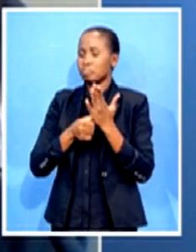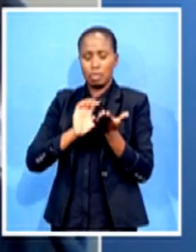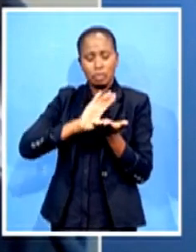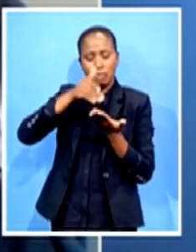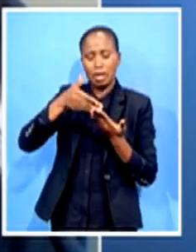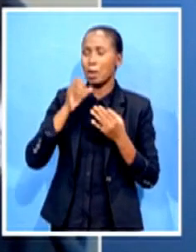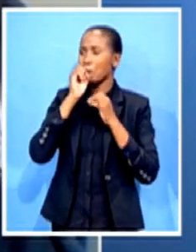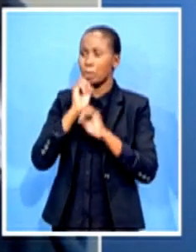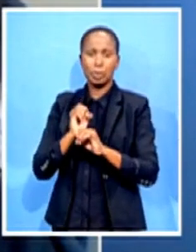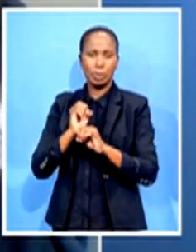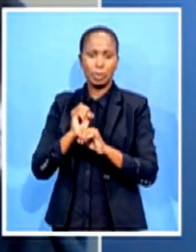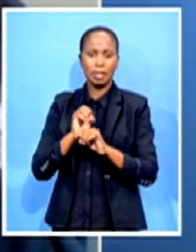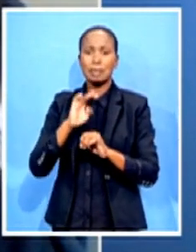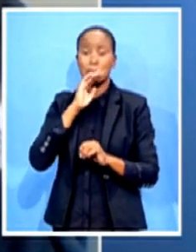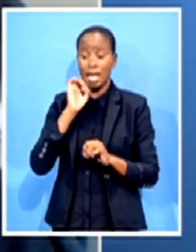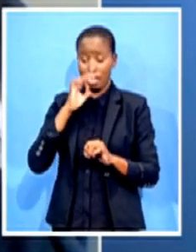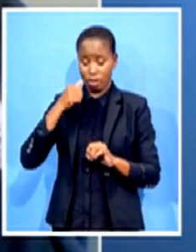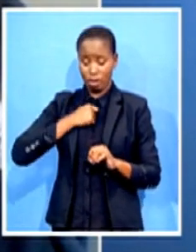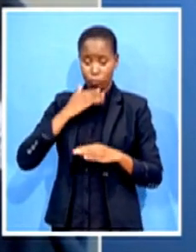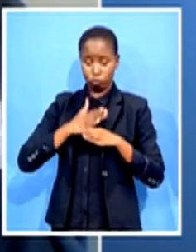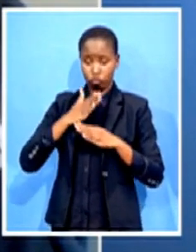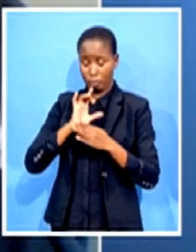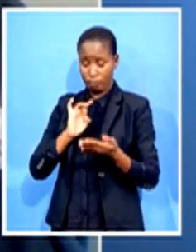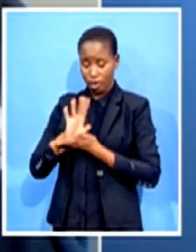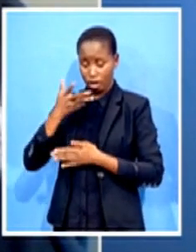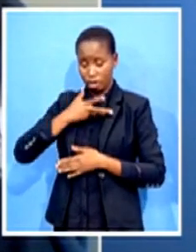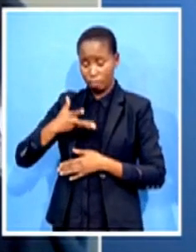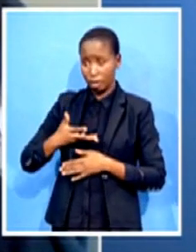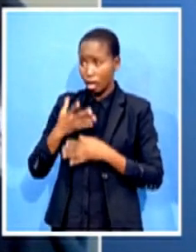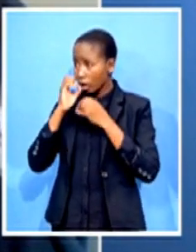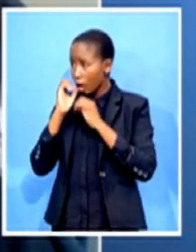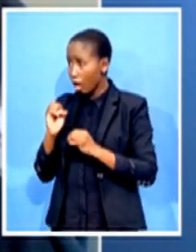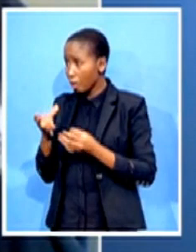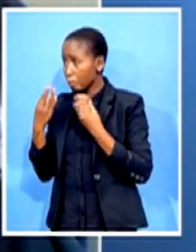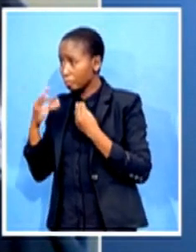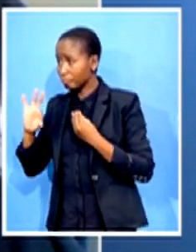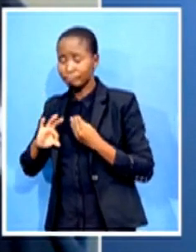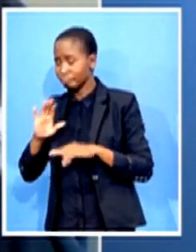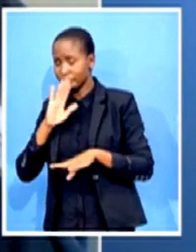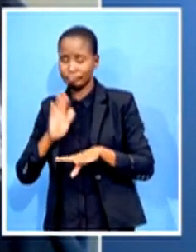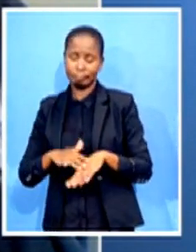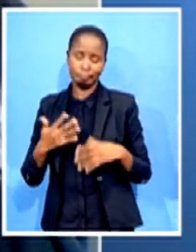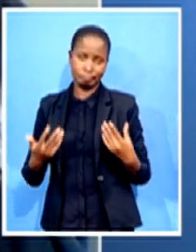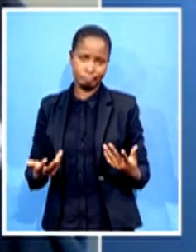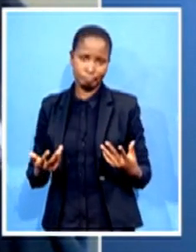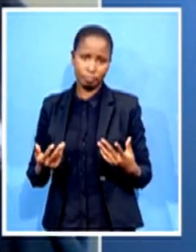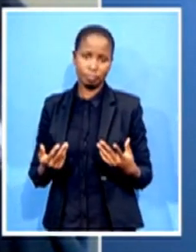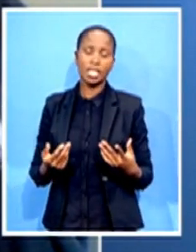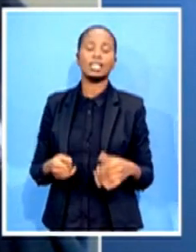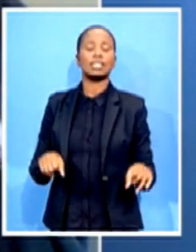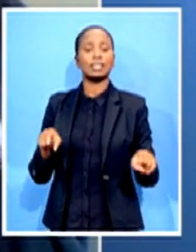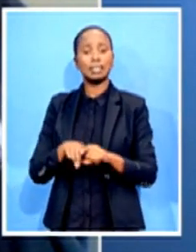kind of support for that particular domestic worker. And as much as we are seeing in the news the negative impact